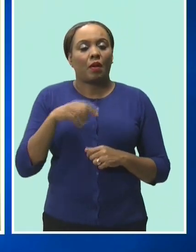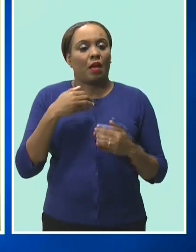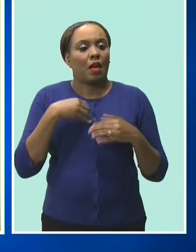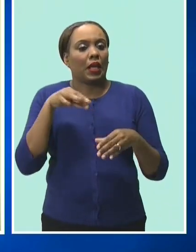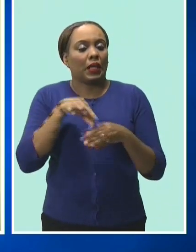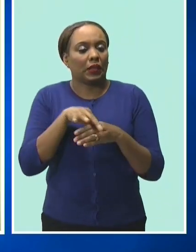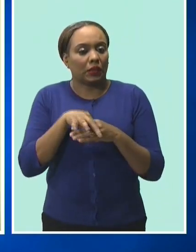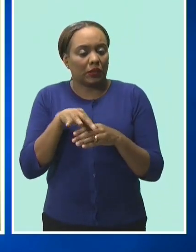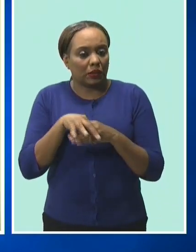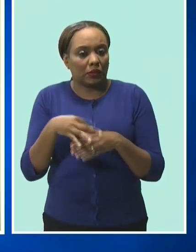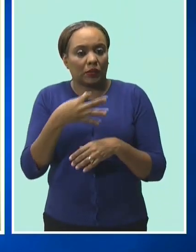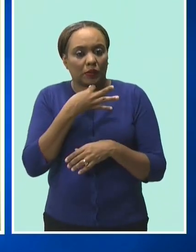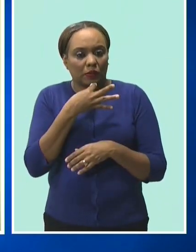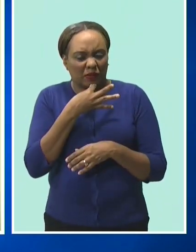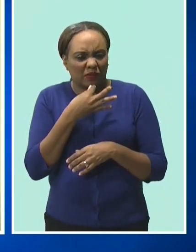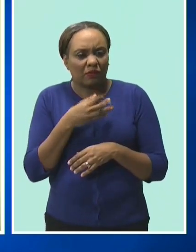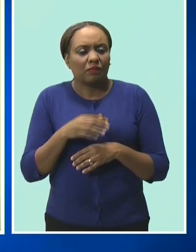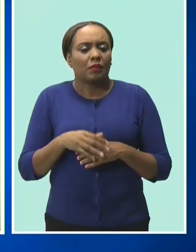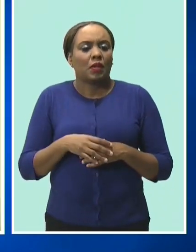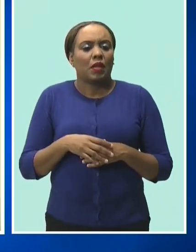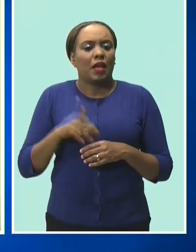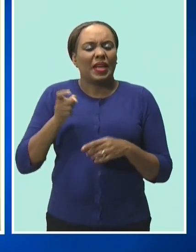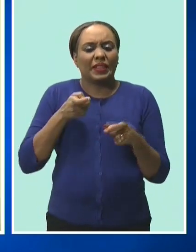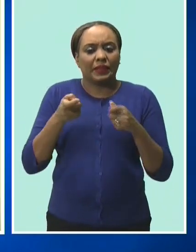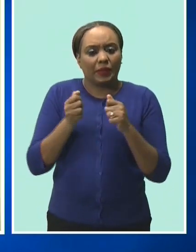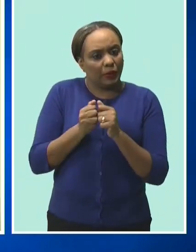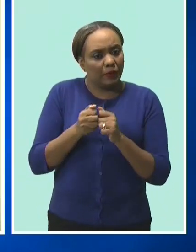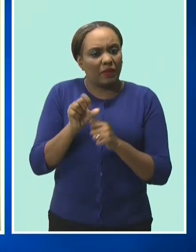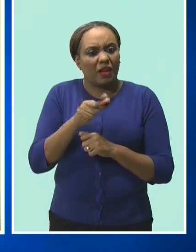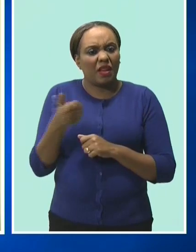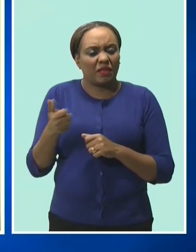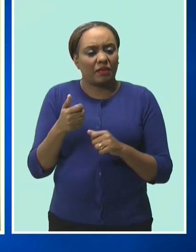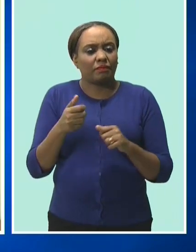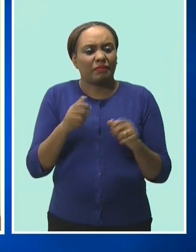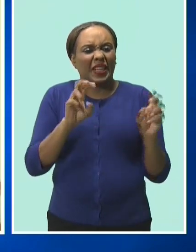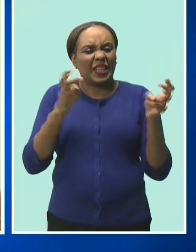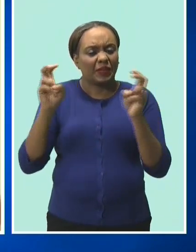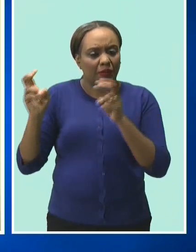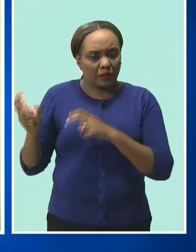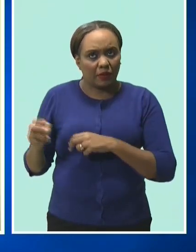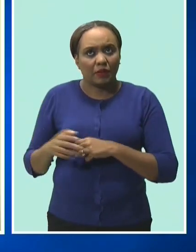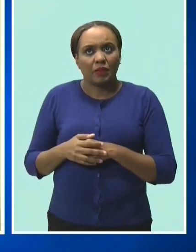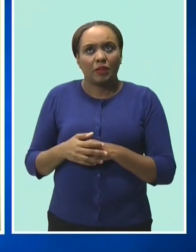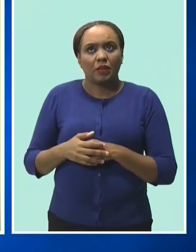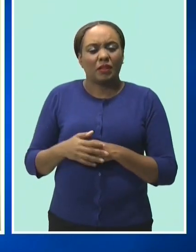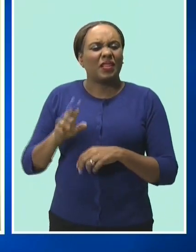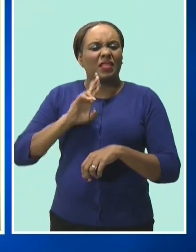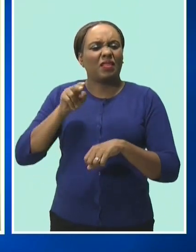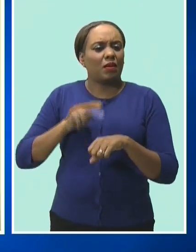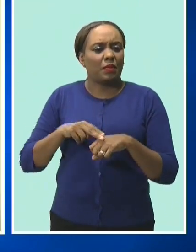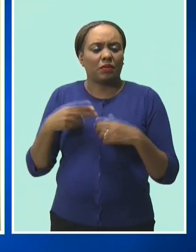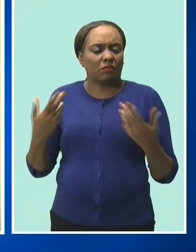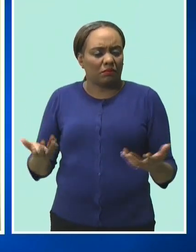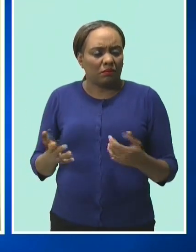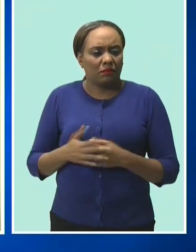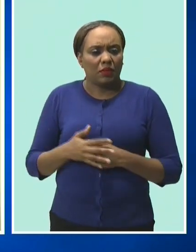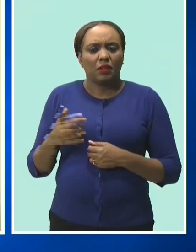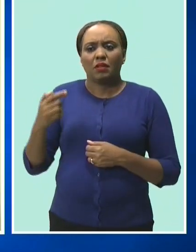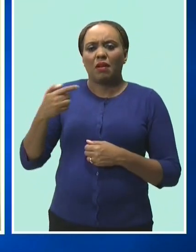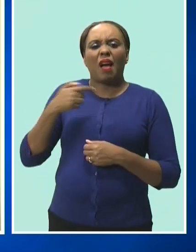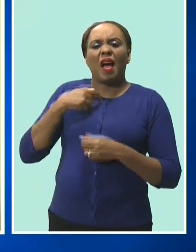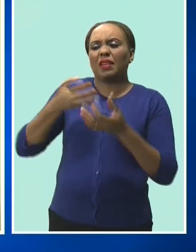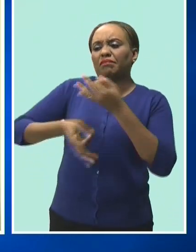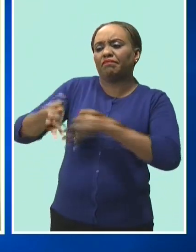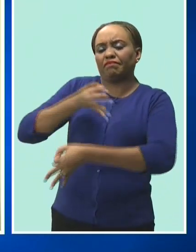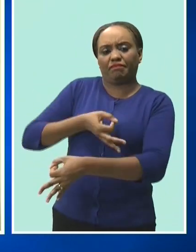were matters of state that had to be dealt with. So he delegated to his foreign minister. As is normal and usual, you notice he's not the only prime